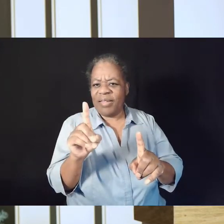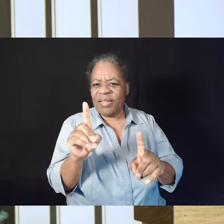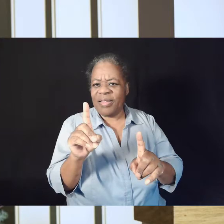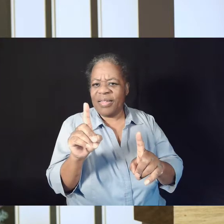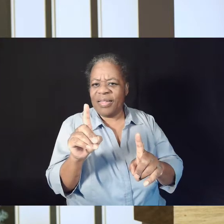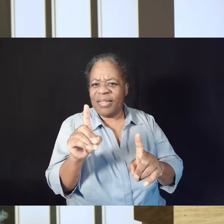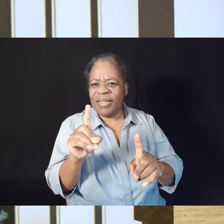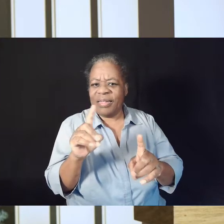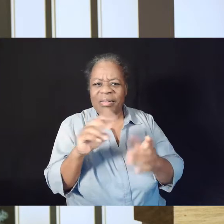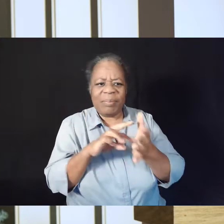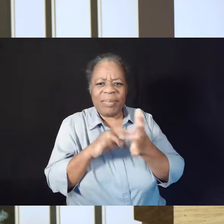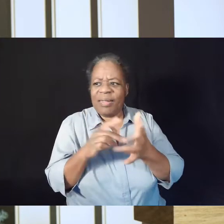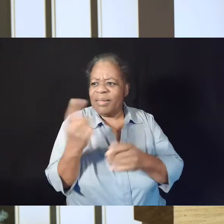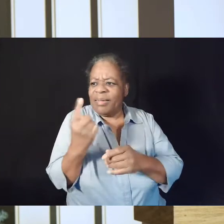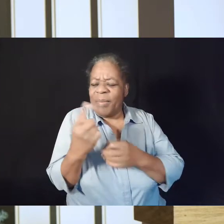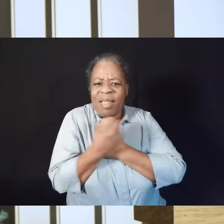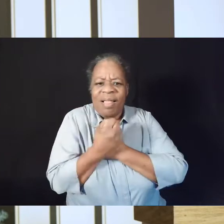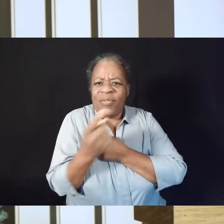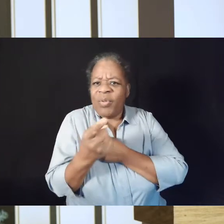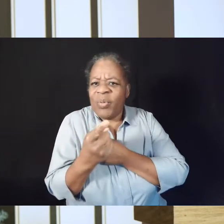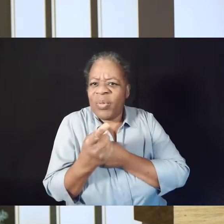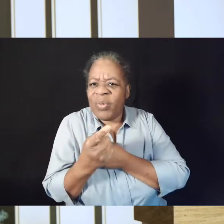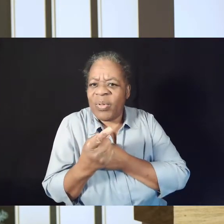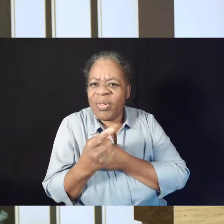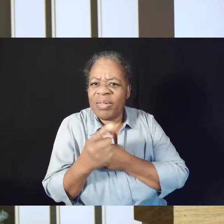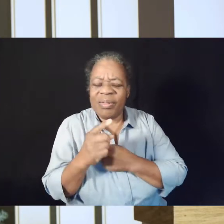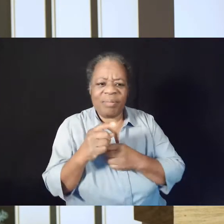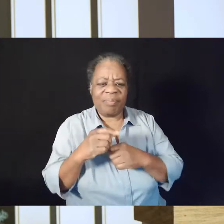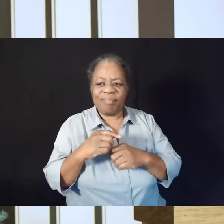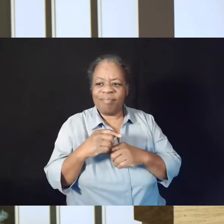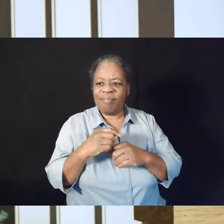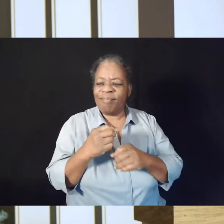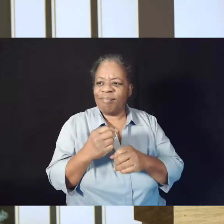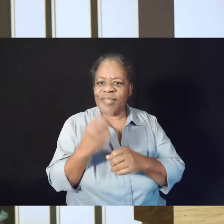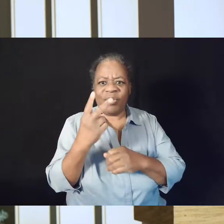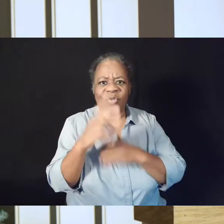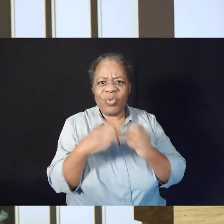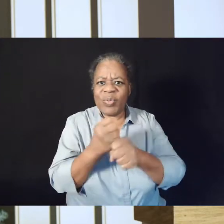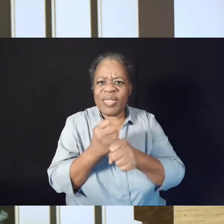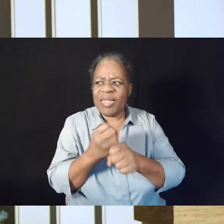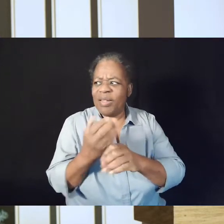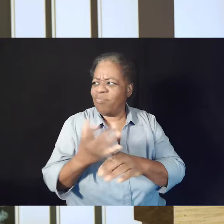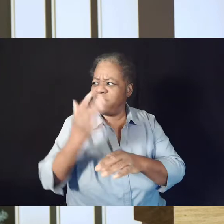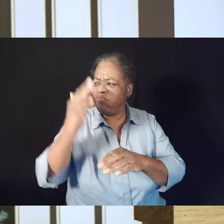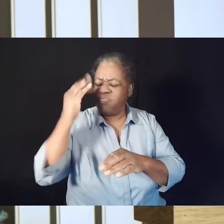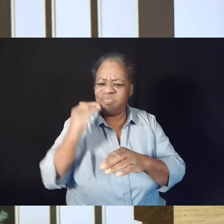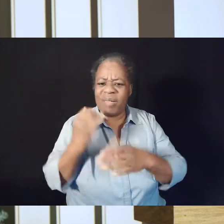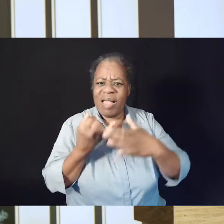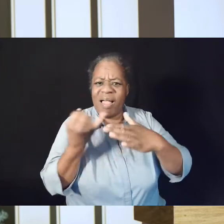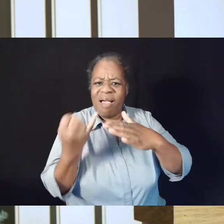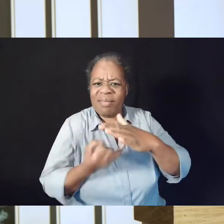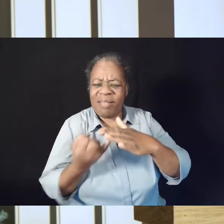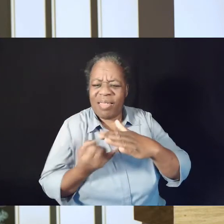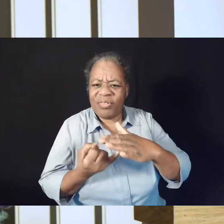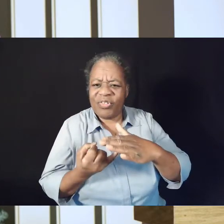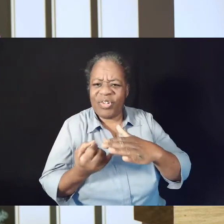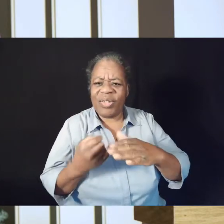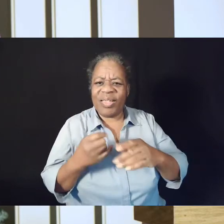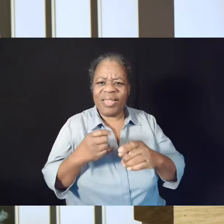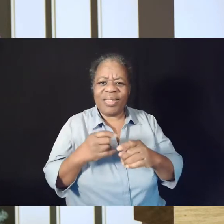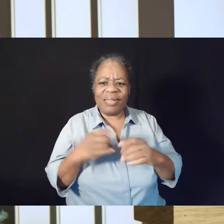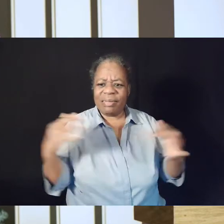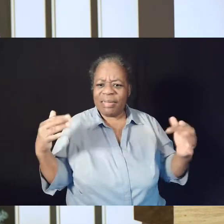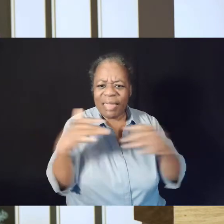distance and isolation we've lived with this past nearly 2 years now, and after hardly being able to gather at all